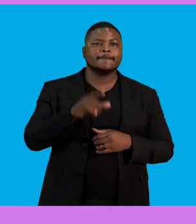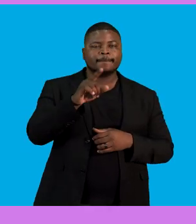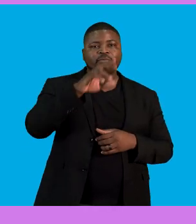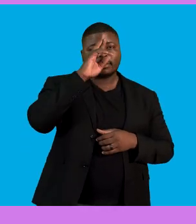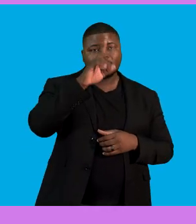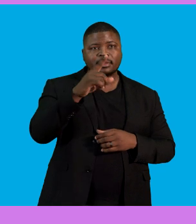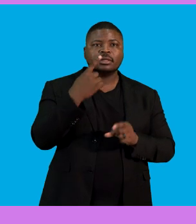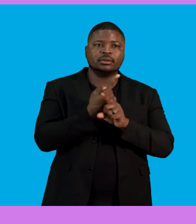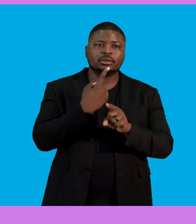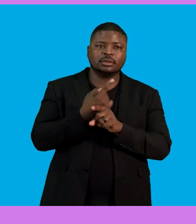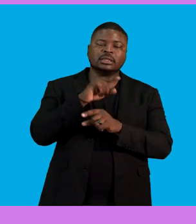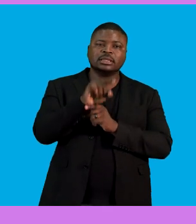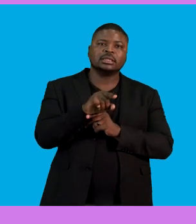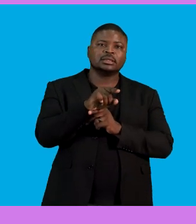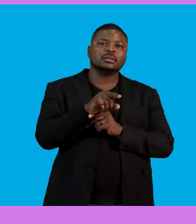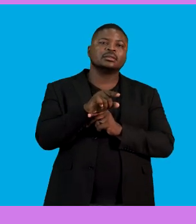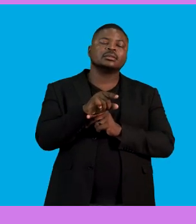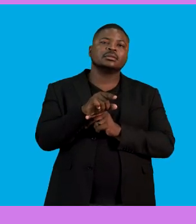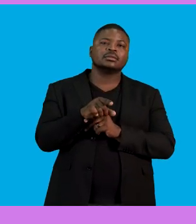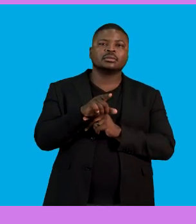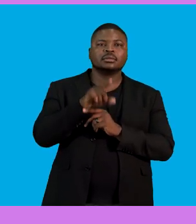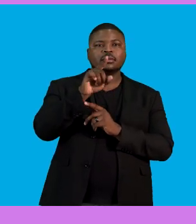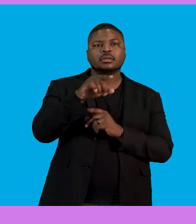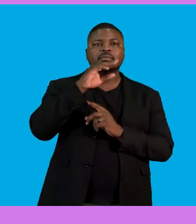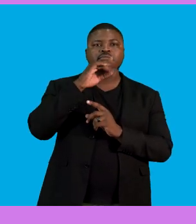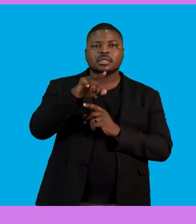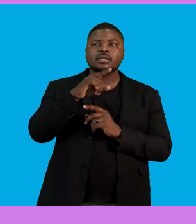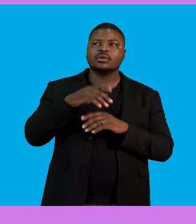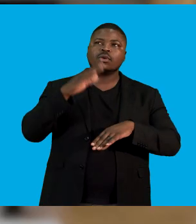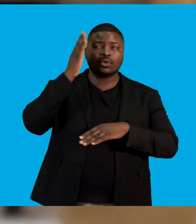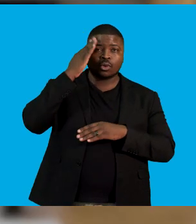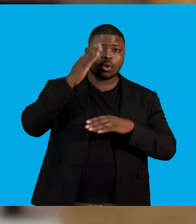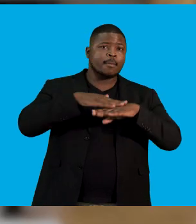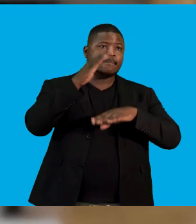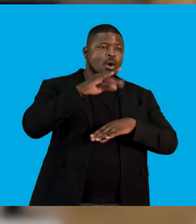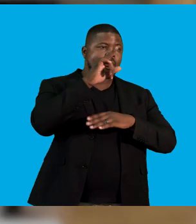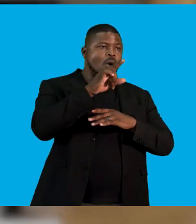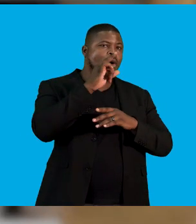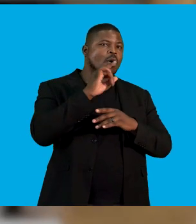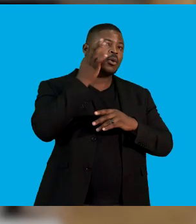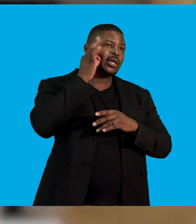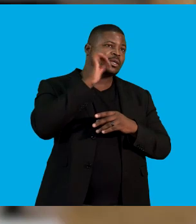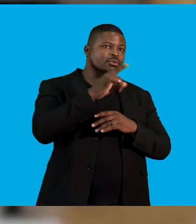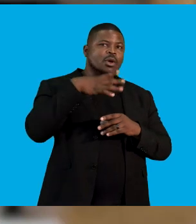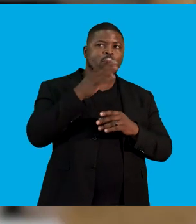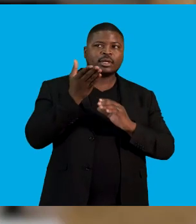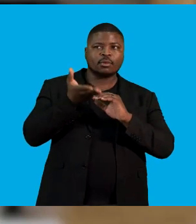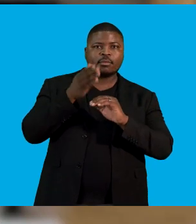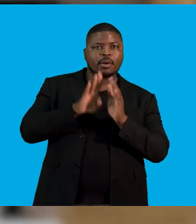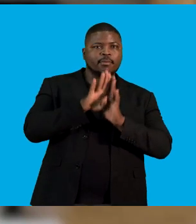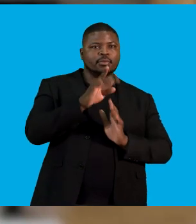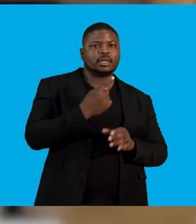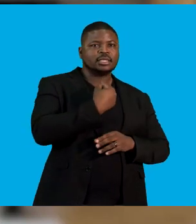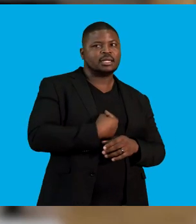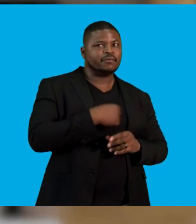any other graph, we only deal with what is given to us. So you cannot say just because you know more flavors of candies and you want to include those flavors